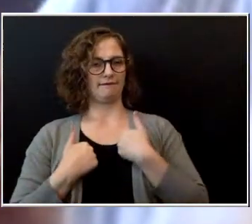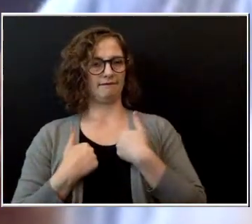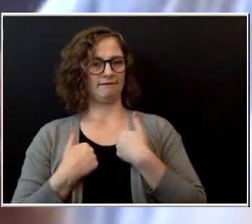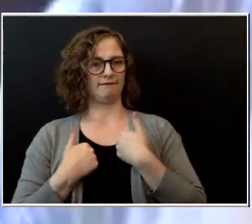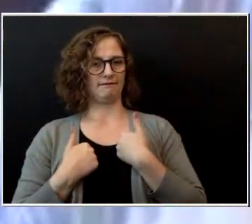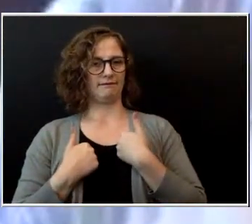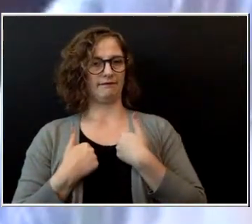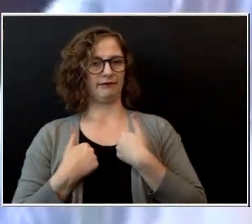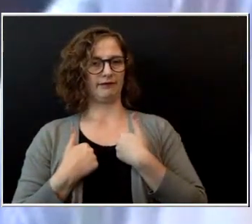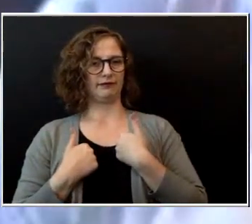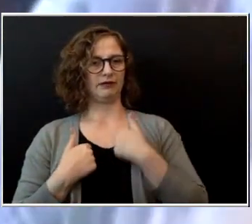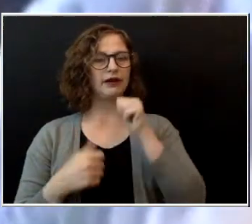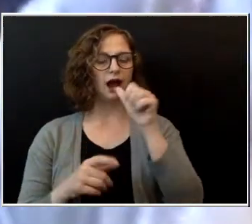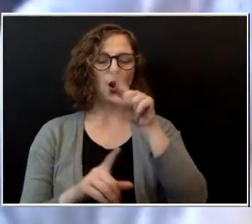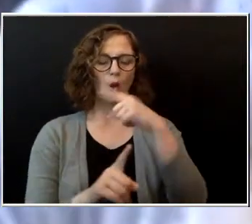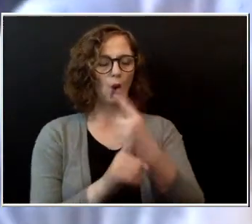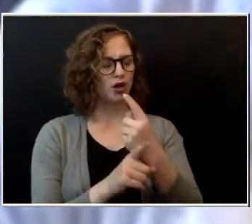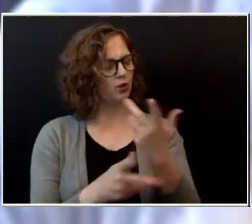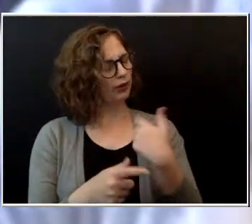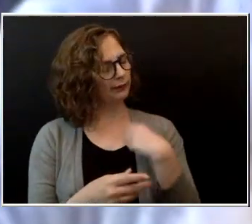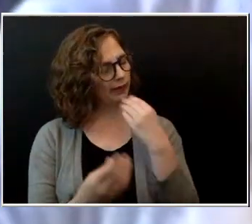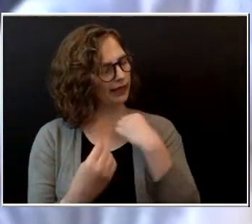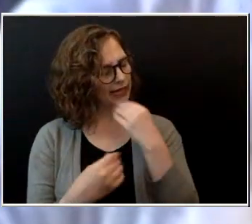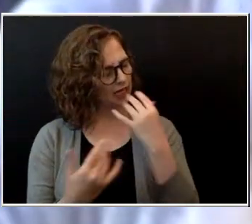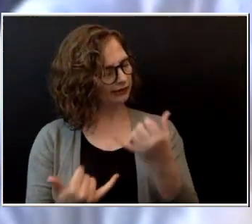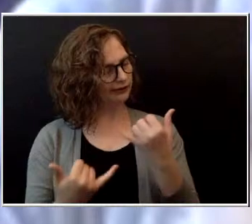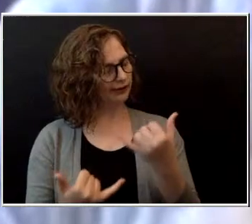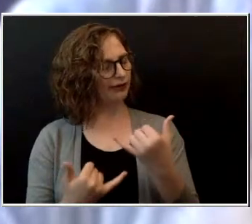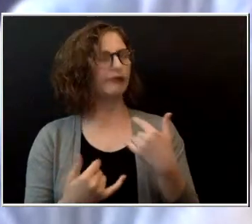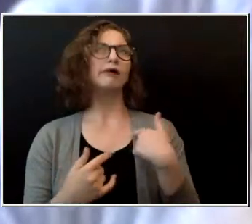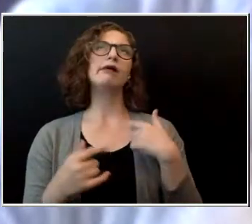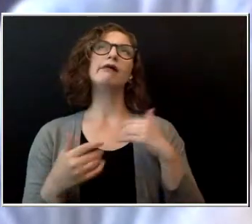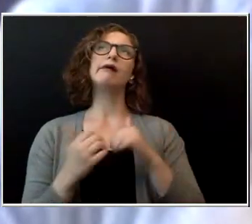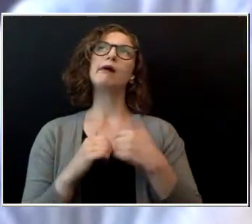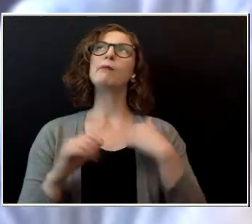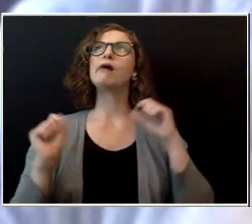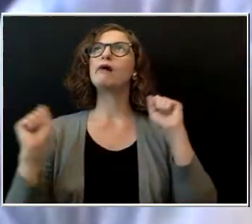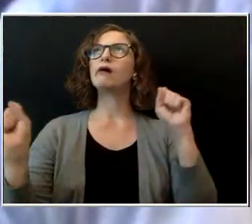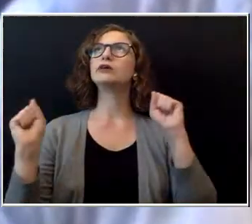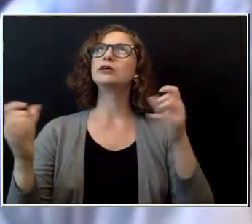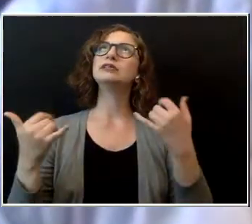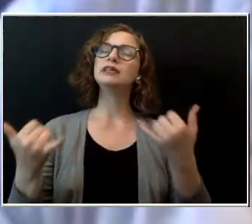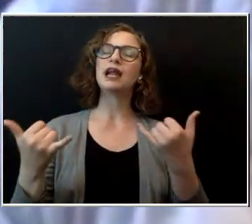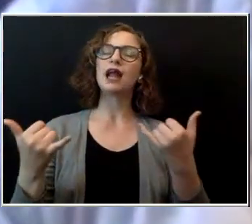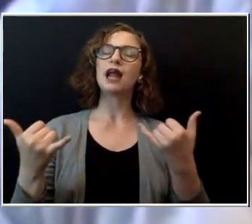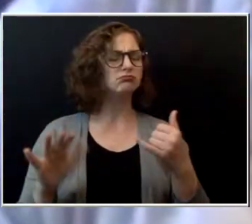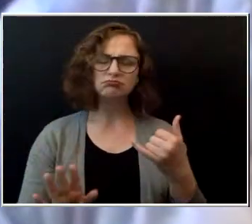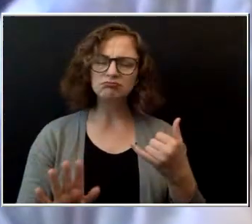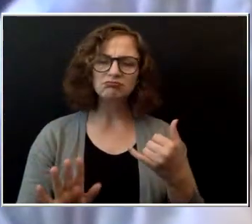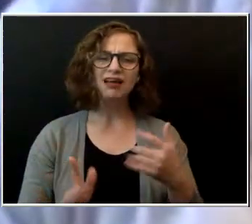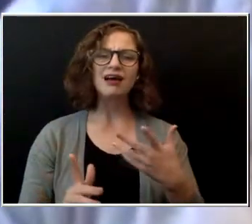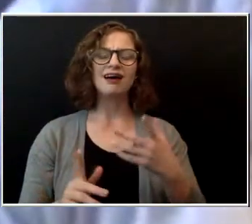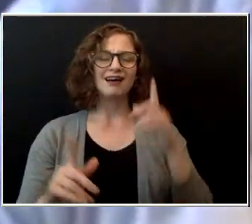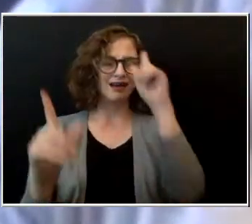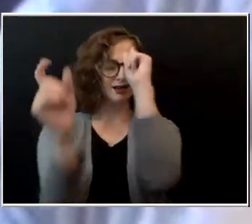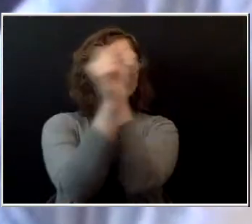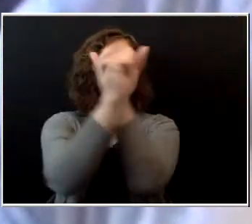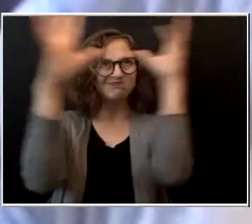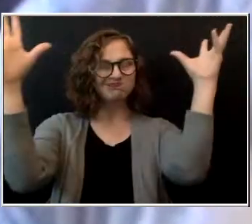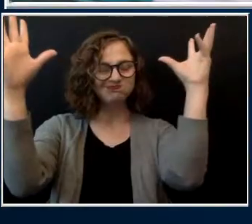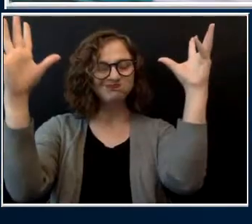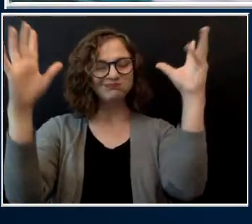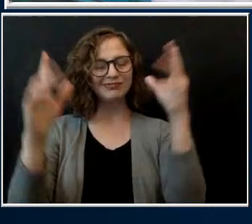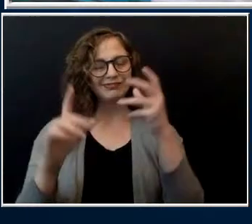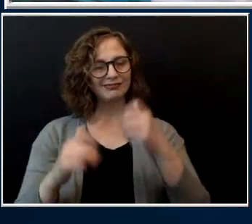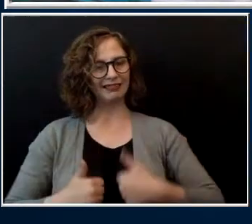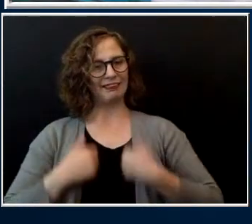what you're going to be eating that day or what you're going to be doing for exercise. So I think it honestly really helped the whole family.